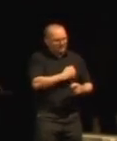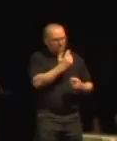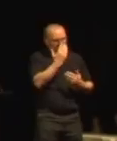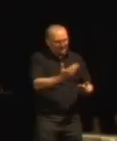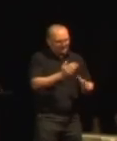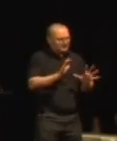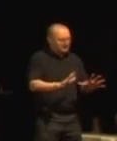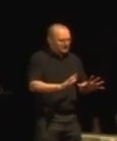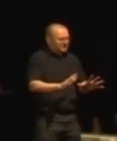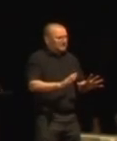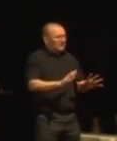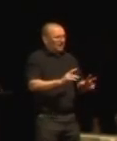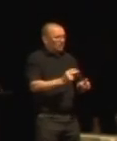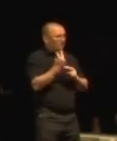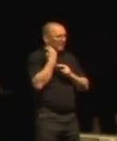had it about 4 weeks before.